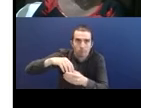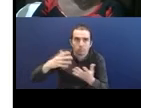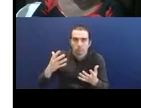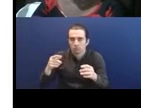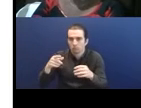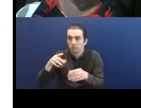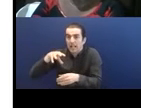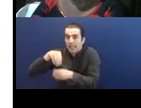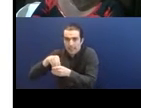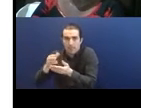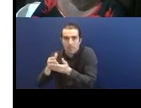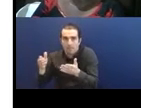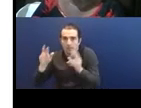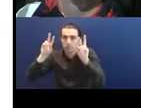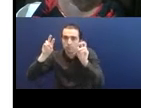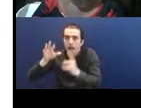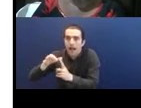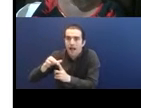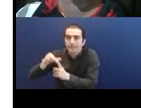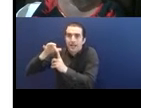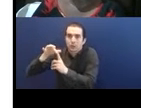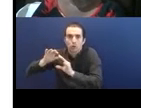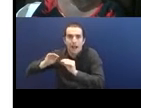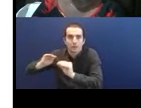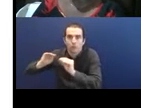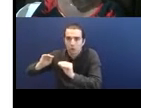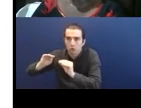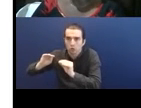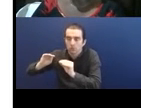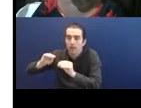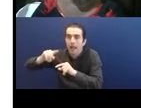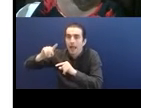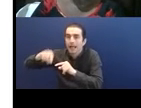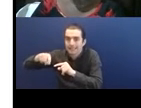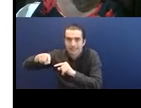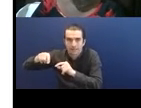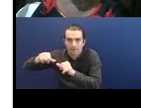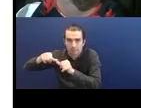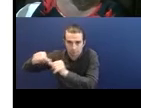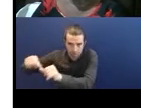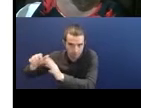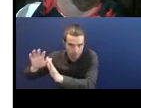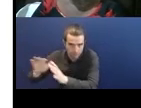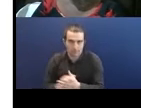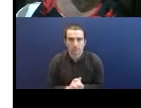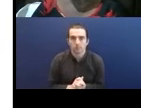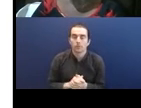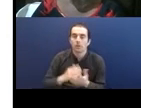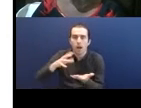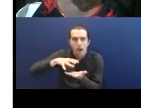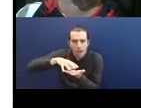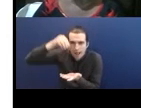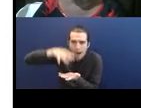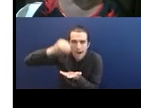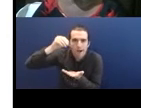school, compared to only 13% of their peers without disabilities. Robbed of their right to learn, children